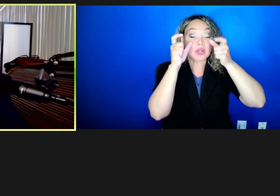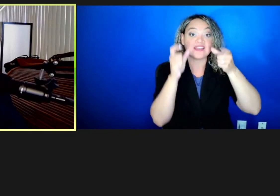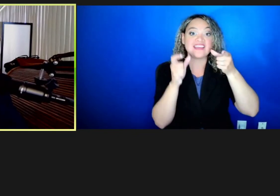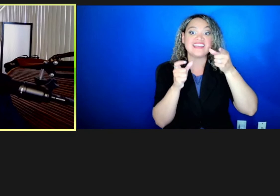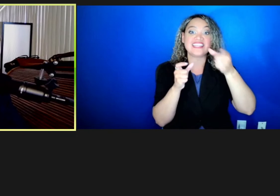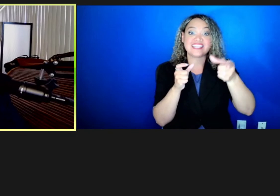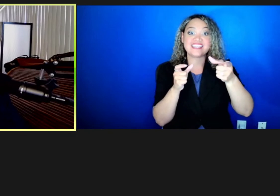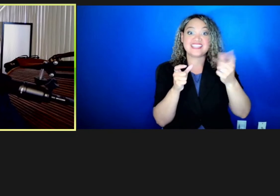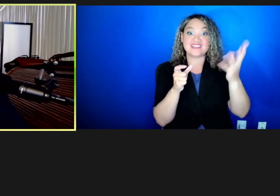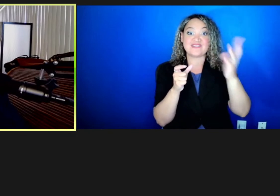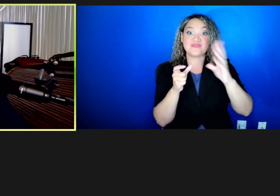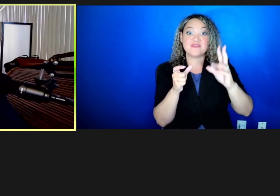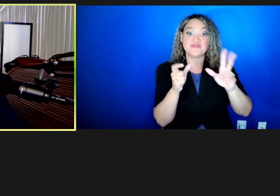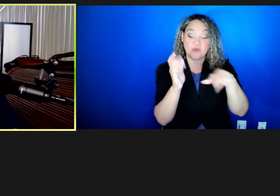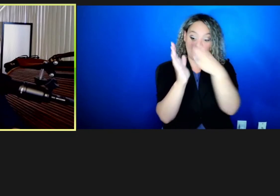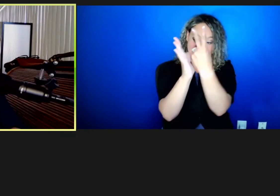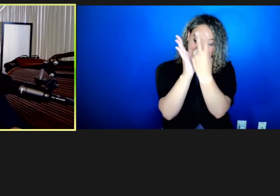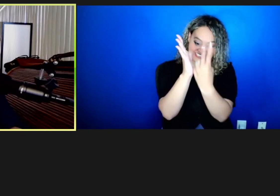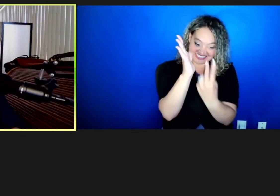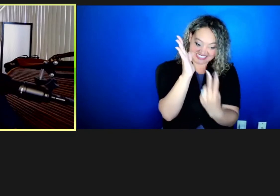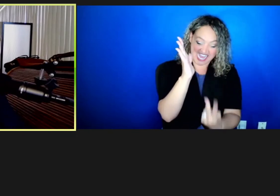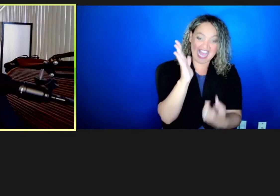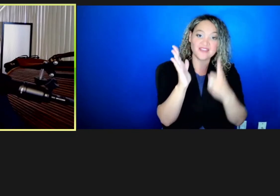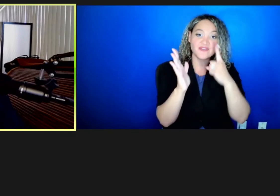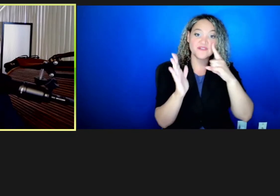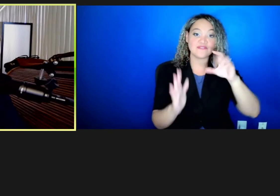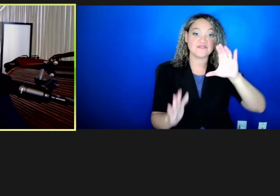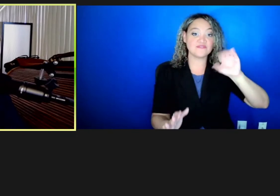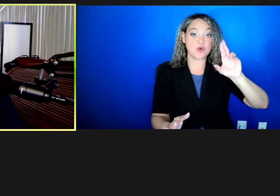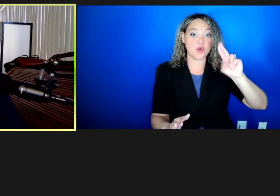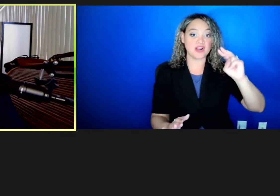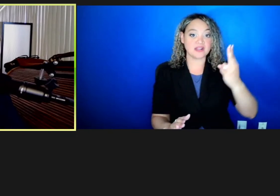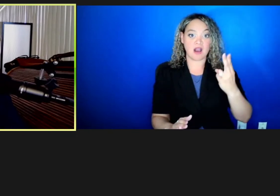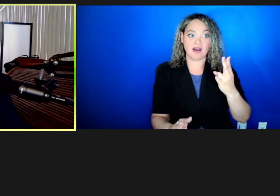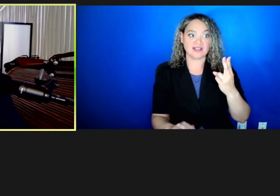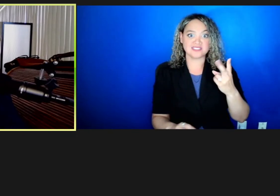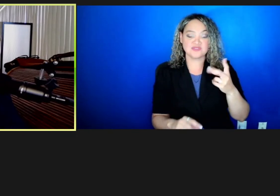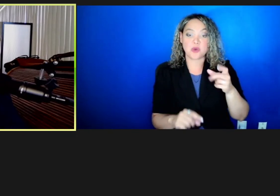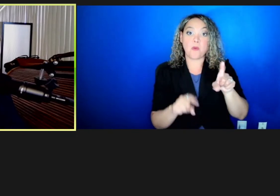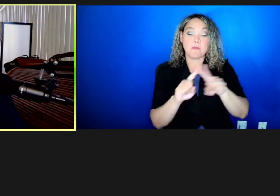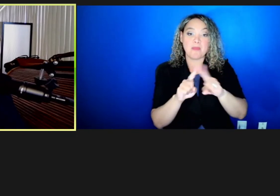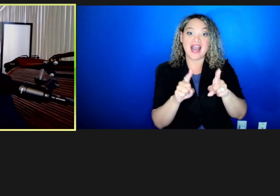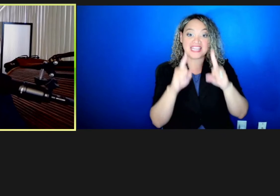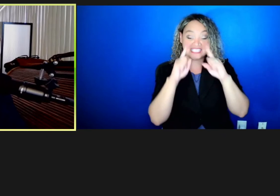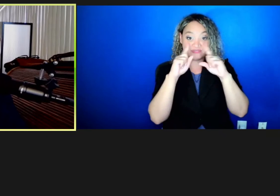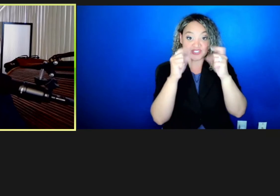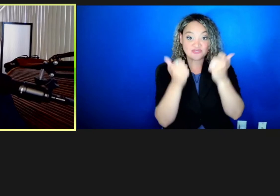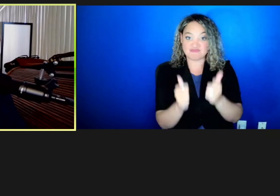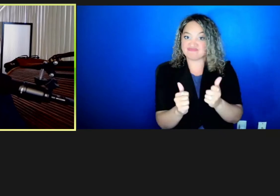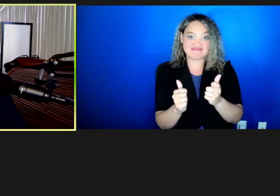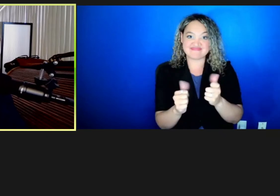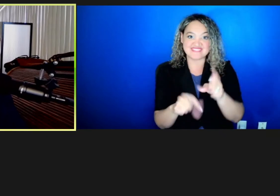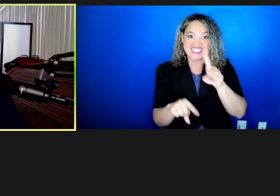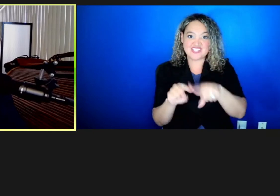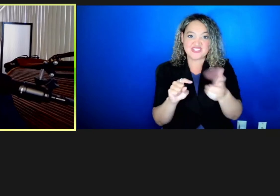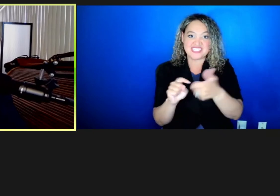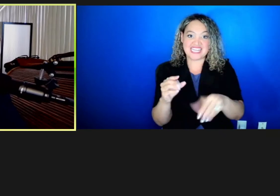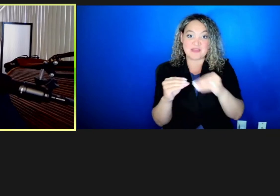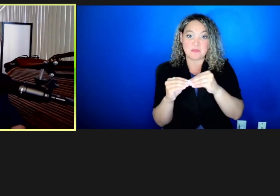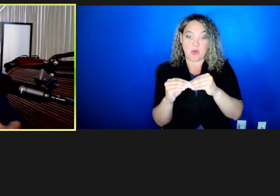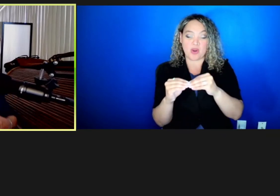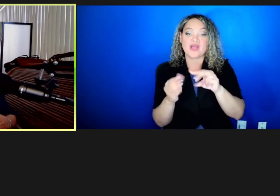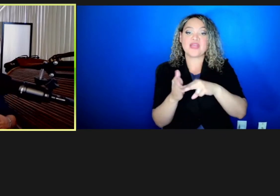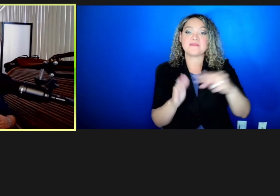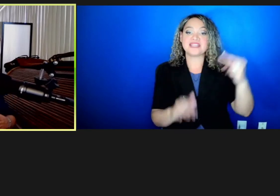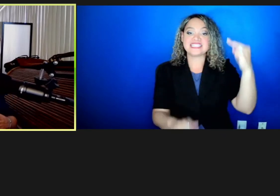diver, but with his reduced vision, he could no longer dive. So His nephew took over the family business, but